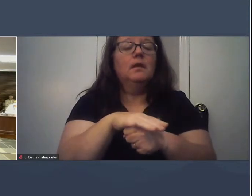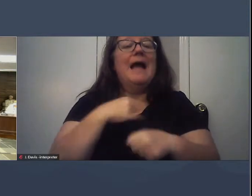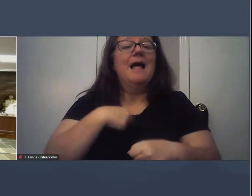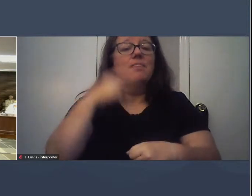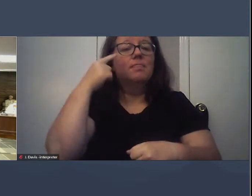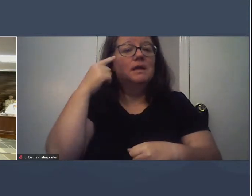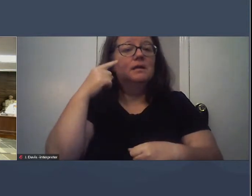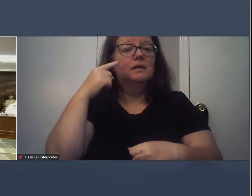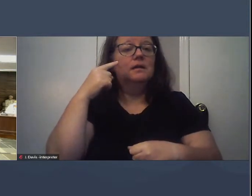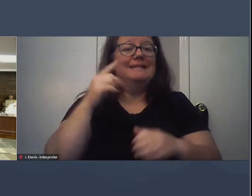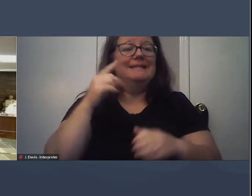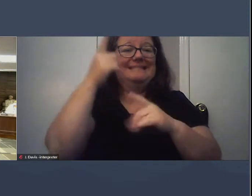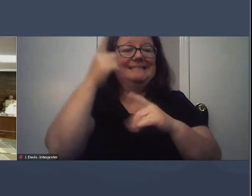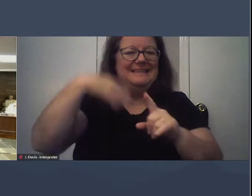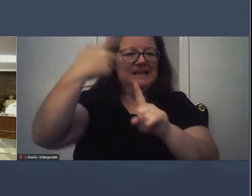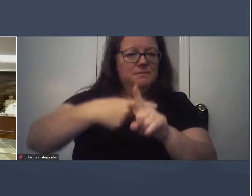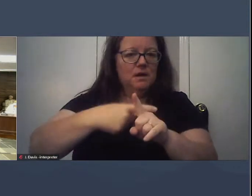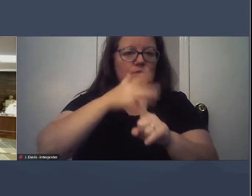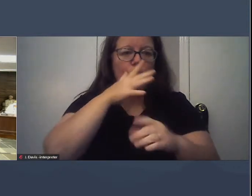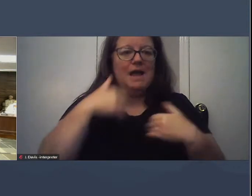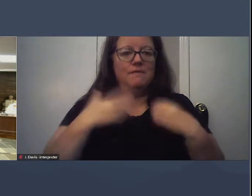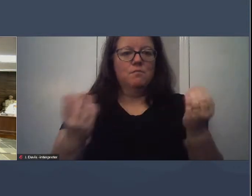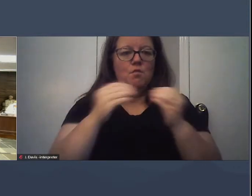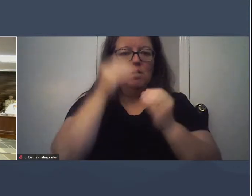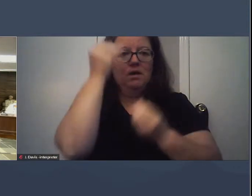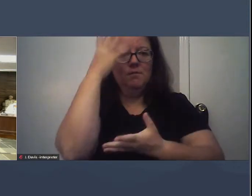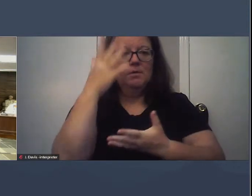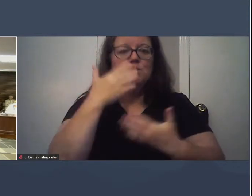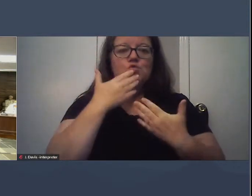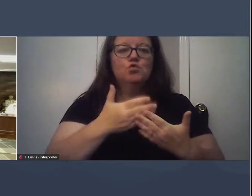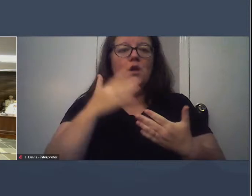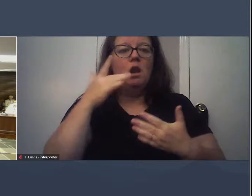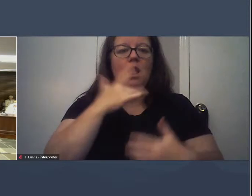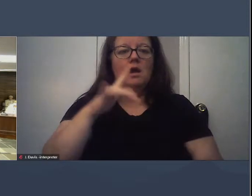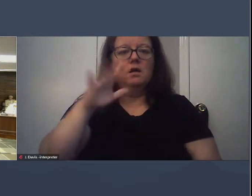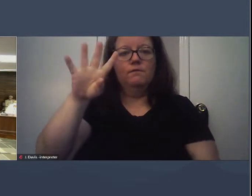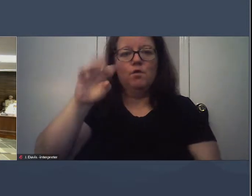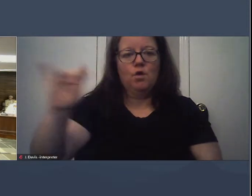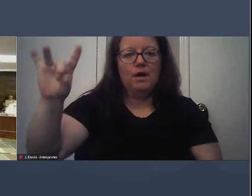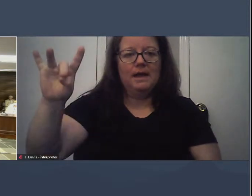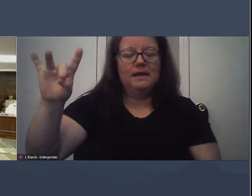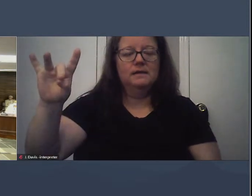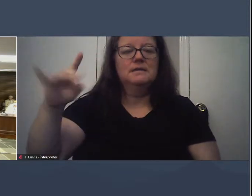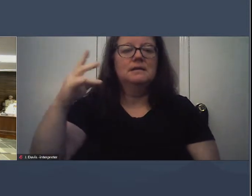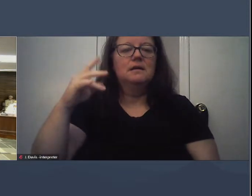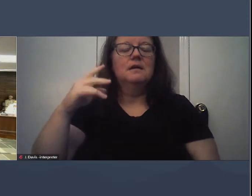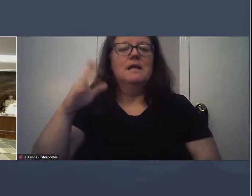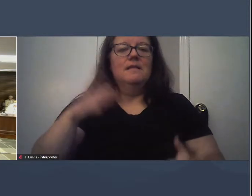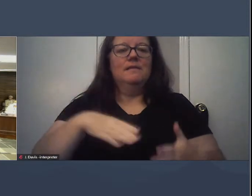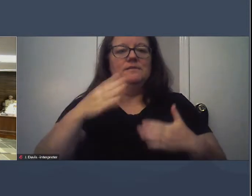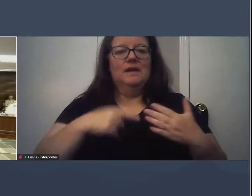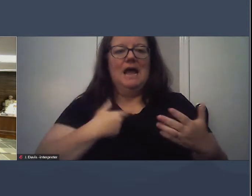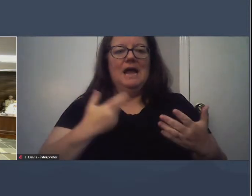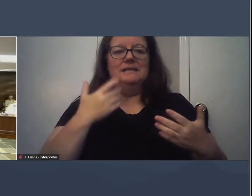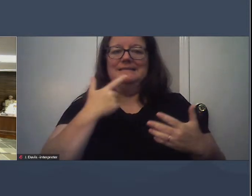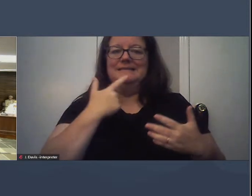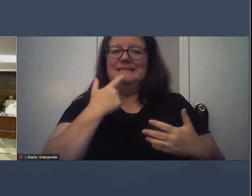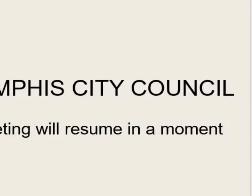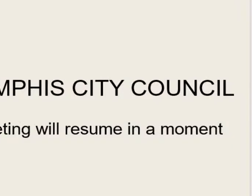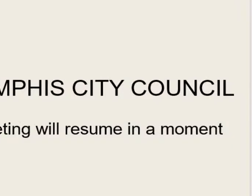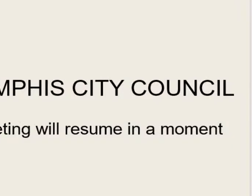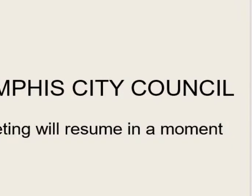a month with an update. Best of luck on getting your 408. And with that, seeing no other business before this body, I call this committee